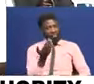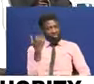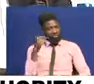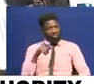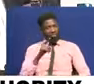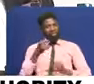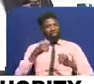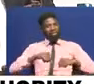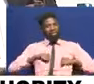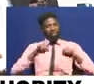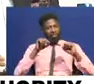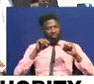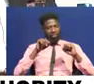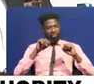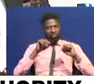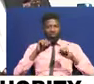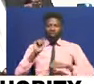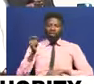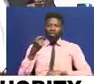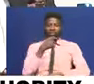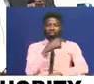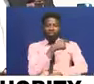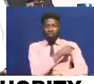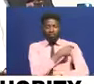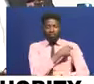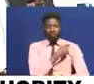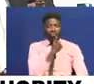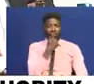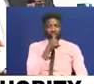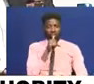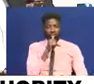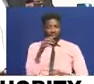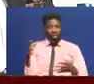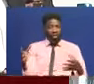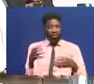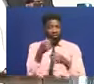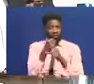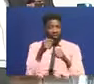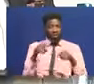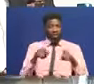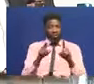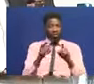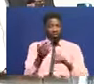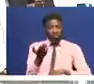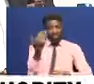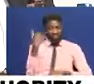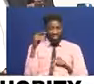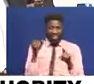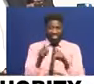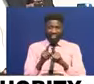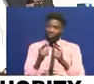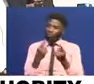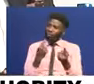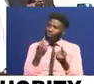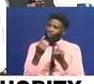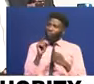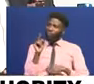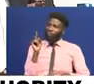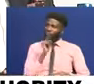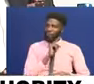Private Hospitals Association. Correct. And you used to be very critical of, you know, even how